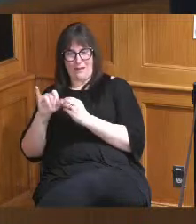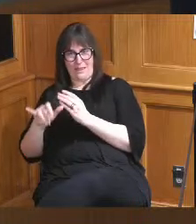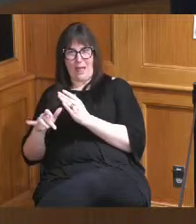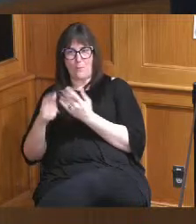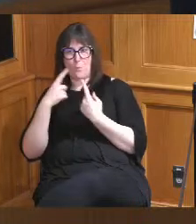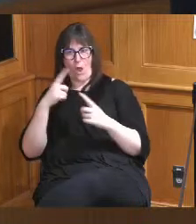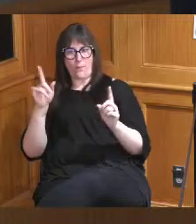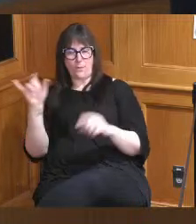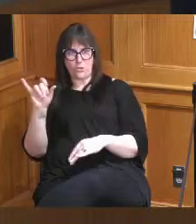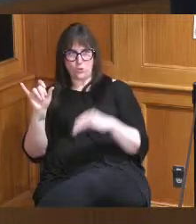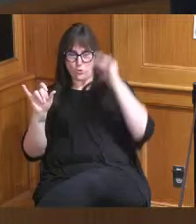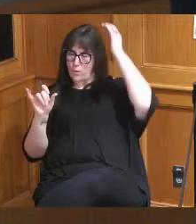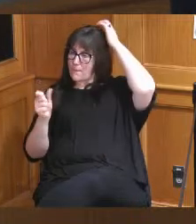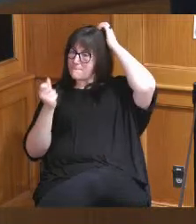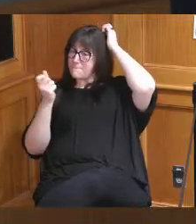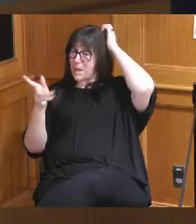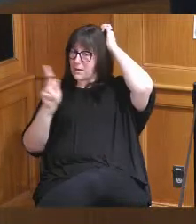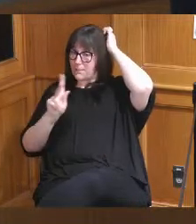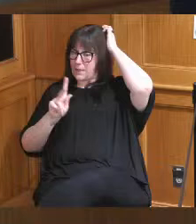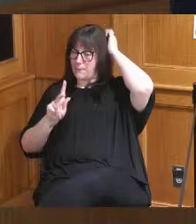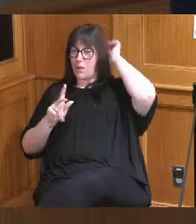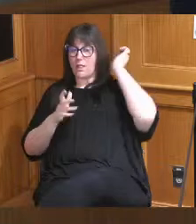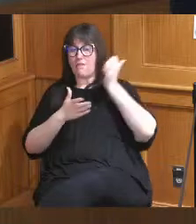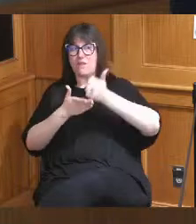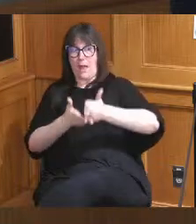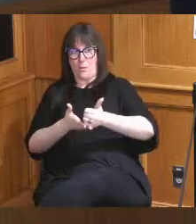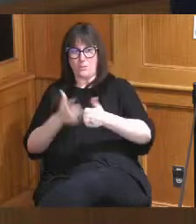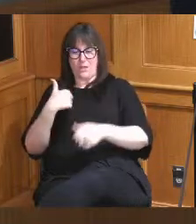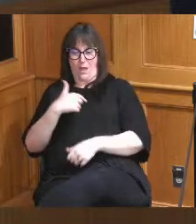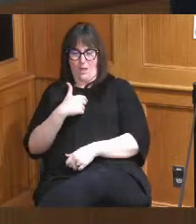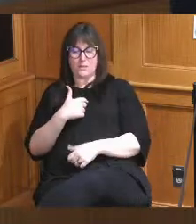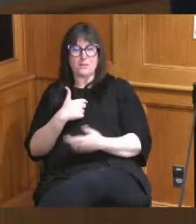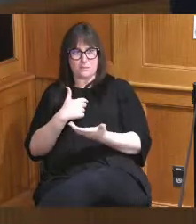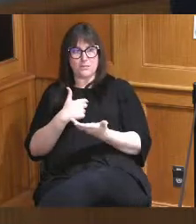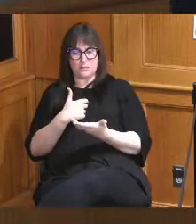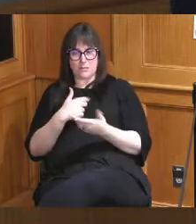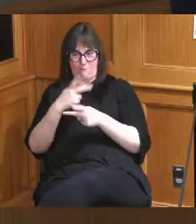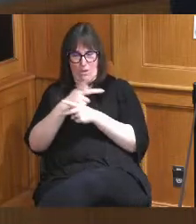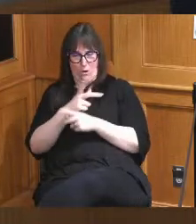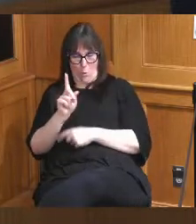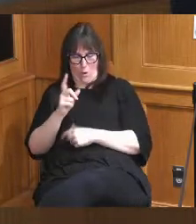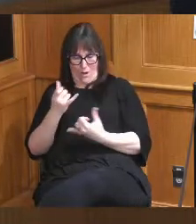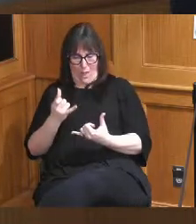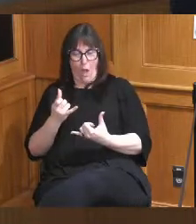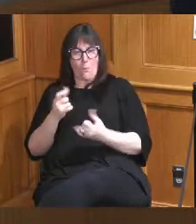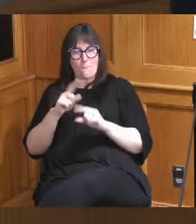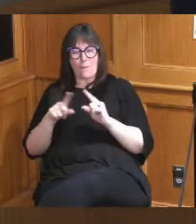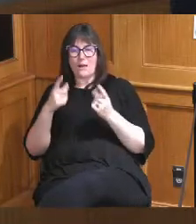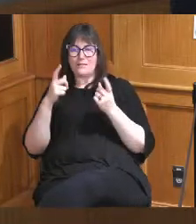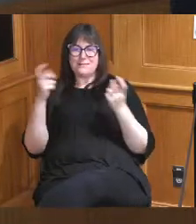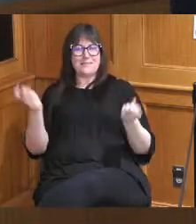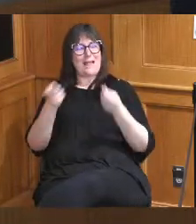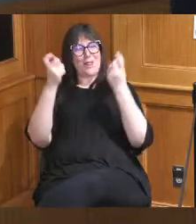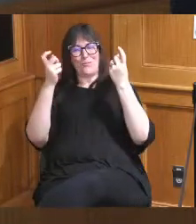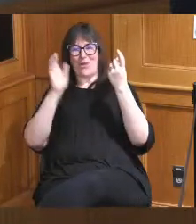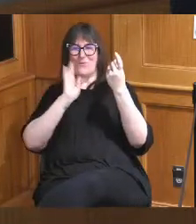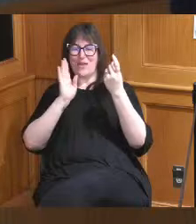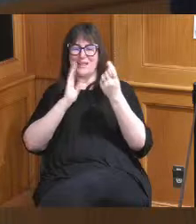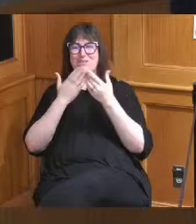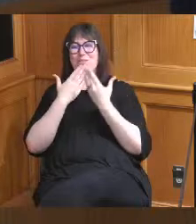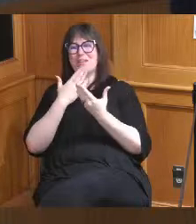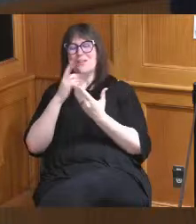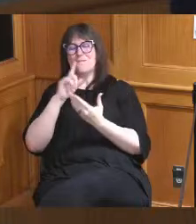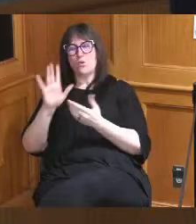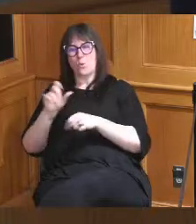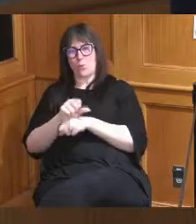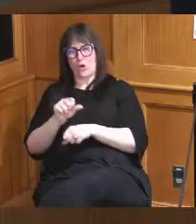a lot of folks have helped to get us to where we are, but it is something to celebrate for sure. So thanks for all the work that you all are doing.